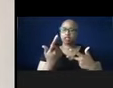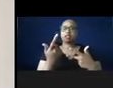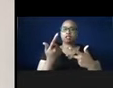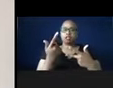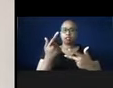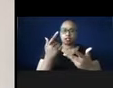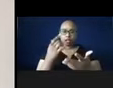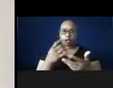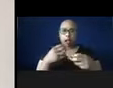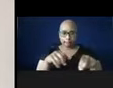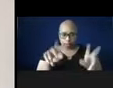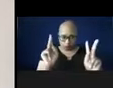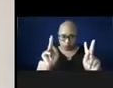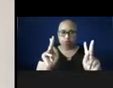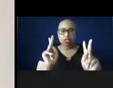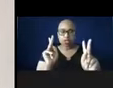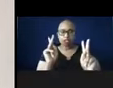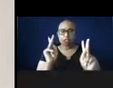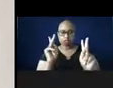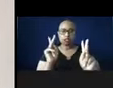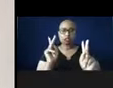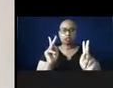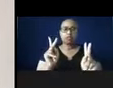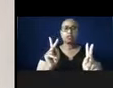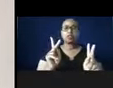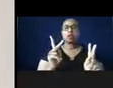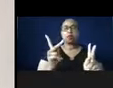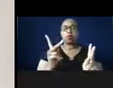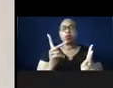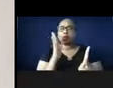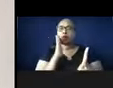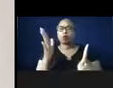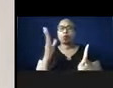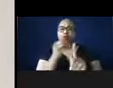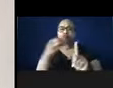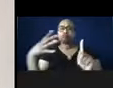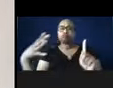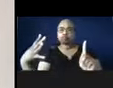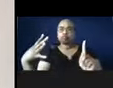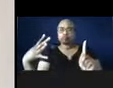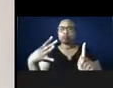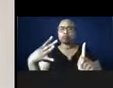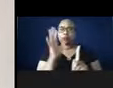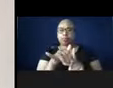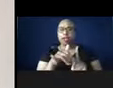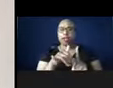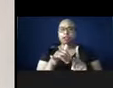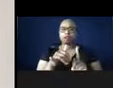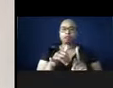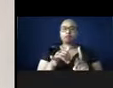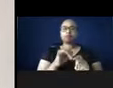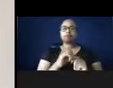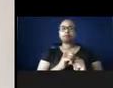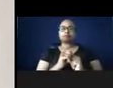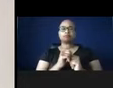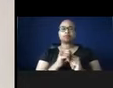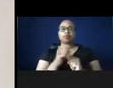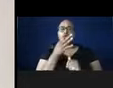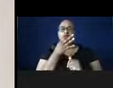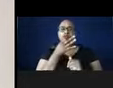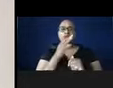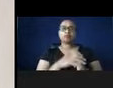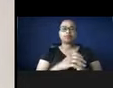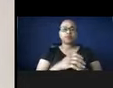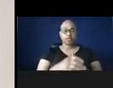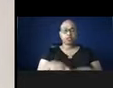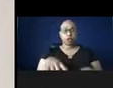we'll talk more about leveraging in a few slides. So when we at the park understood that we'd have